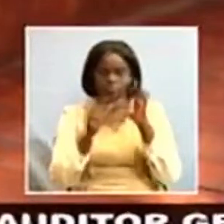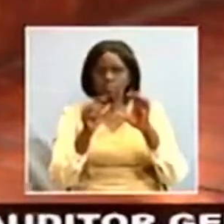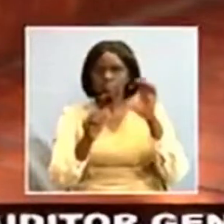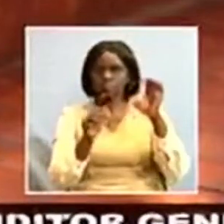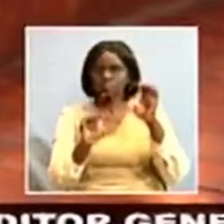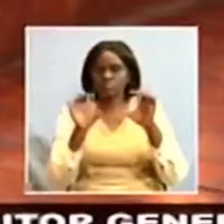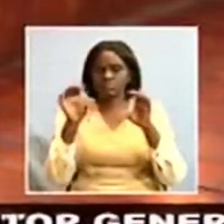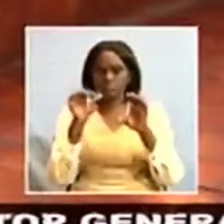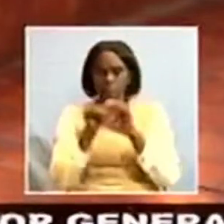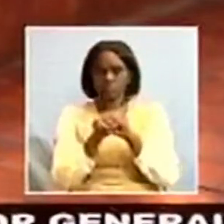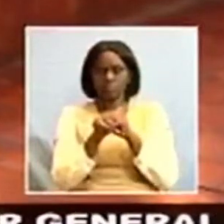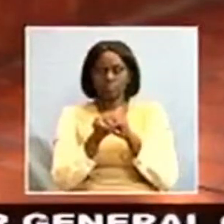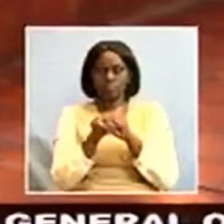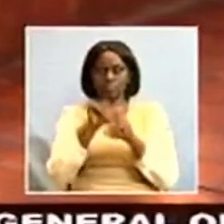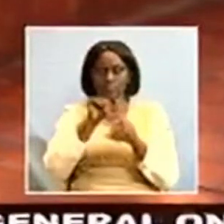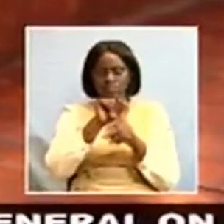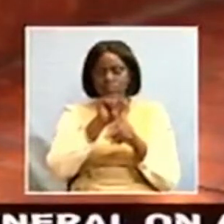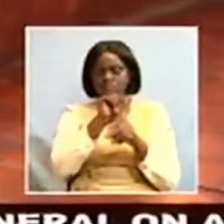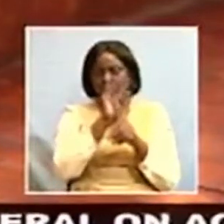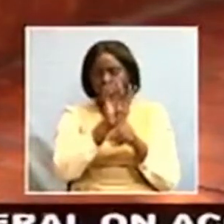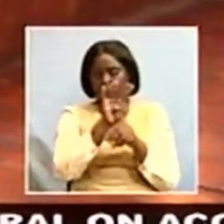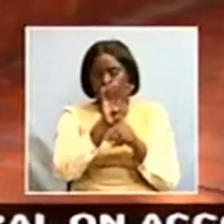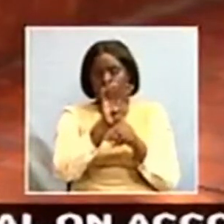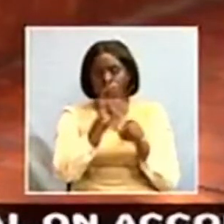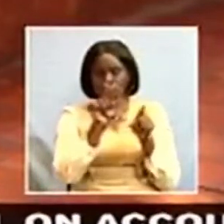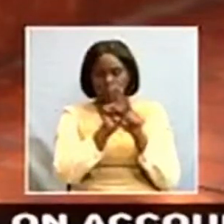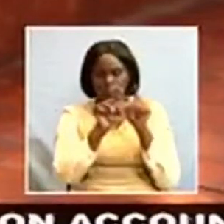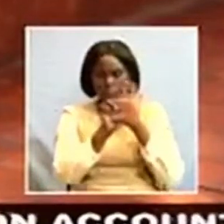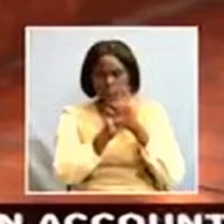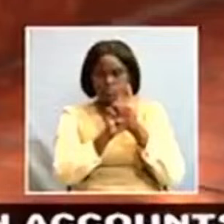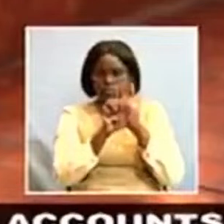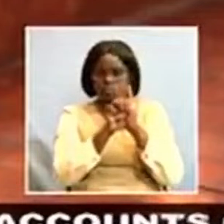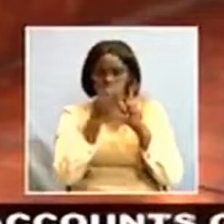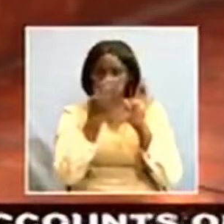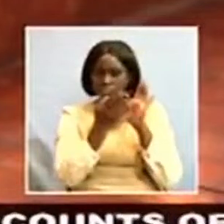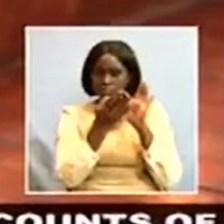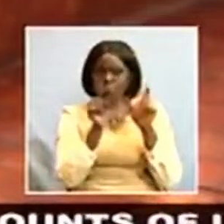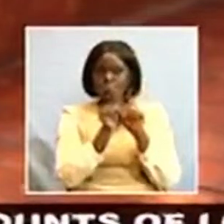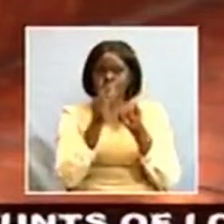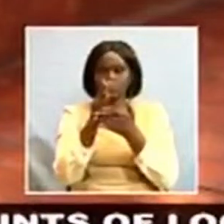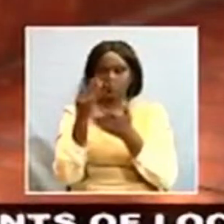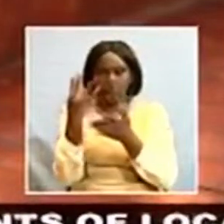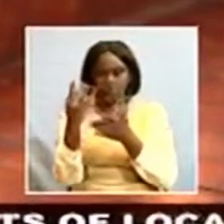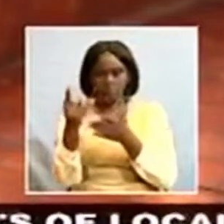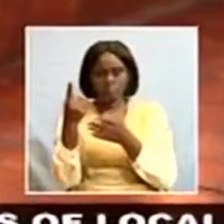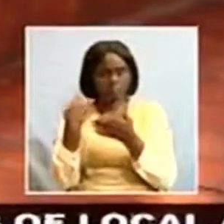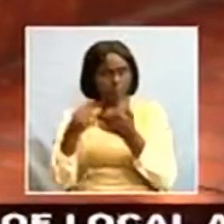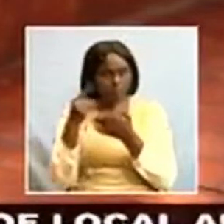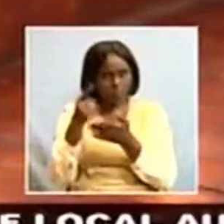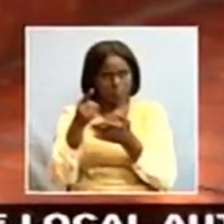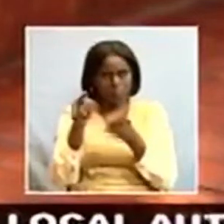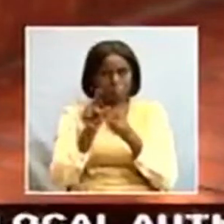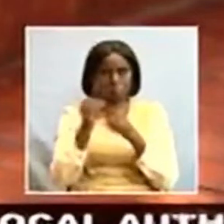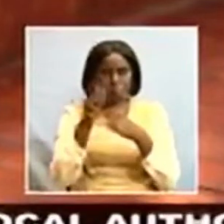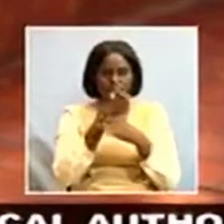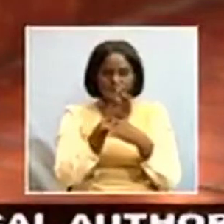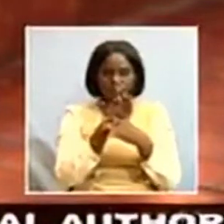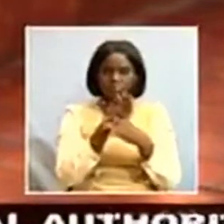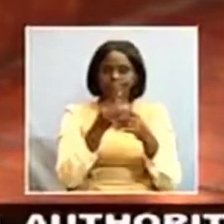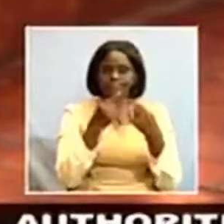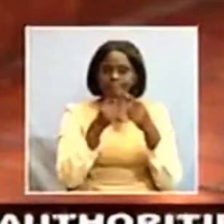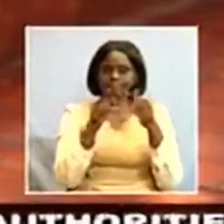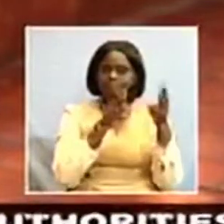in 2024. An example of such is the phase 4 of the the business complex